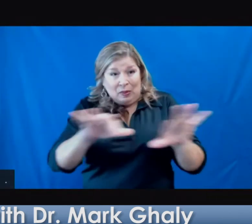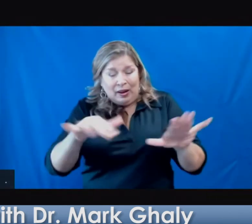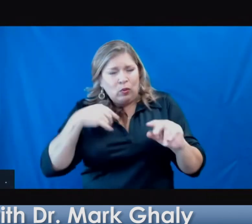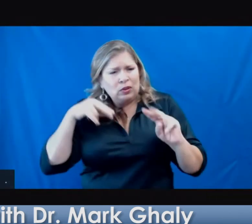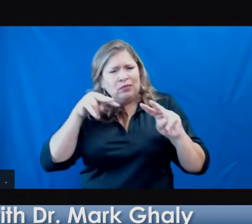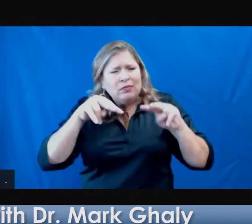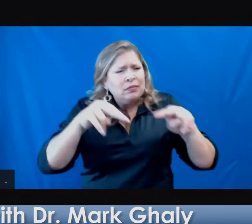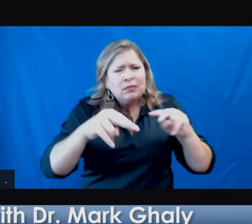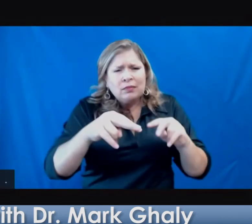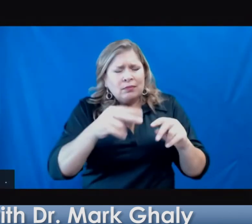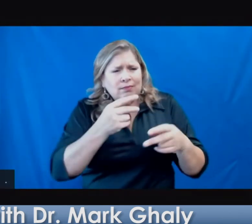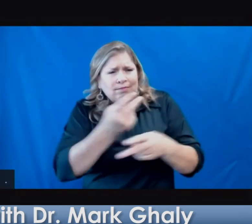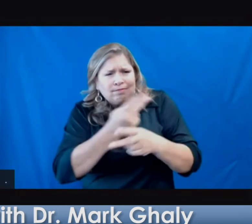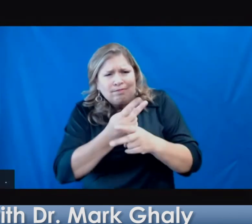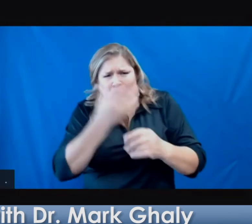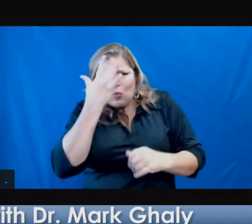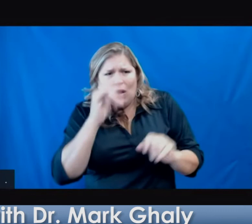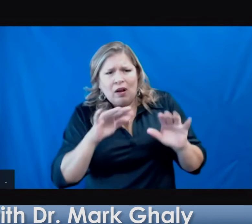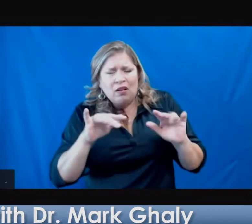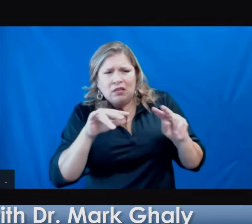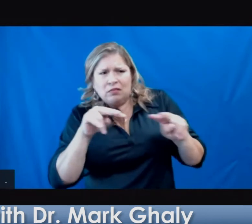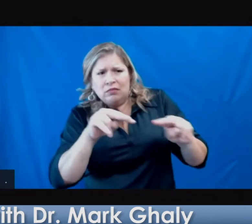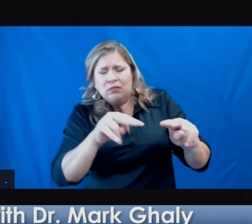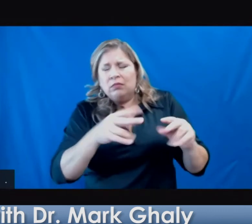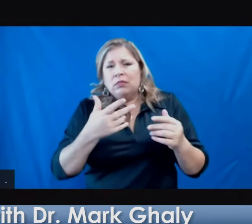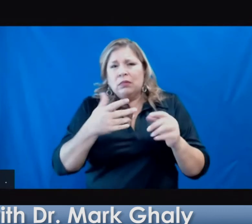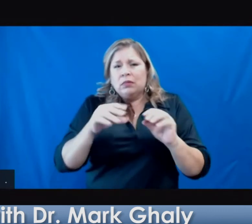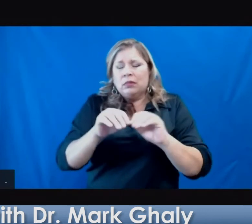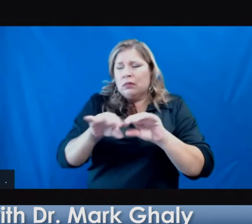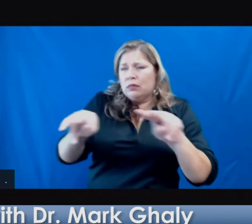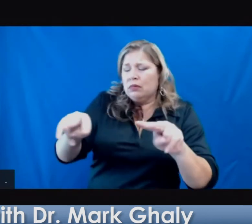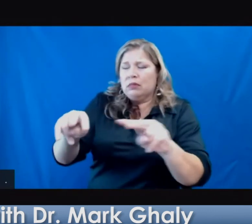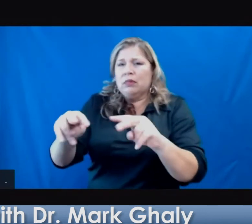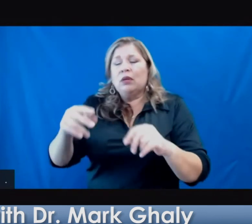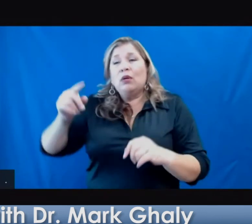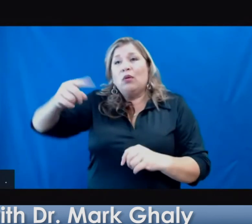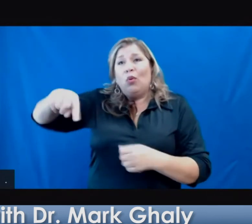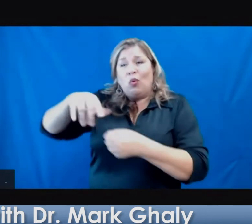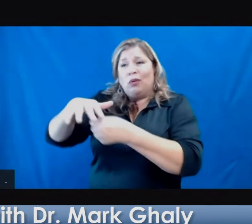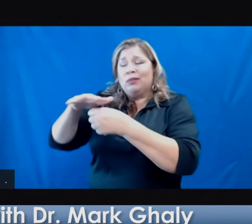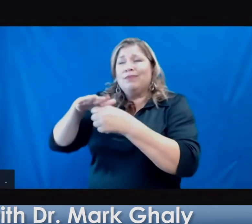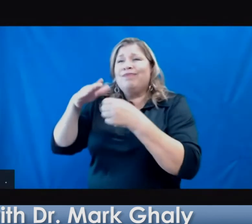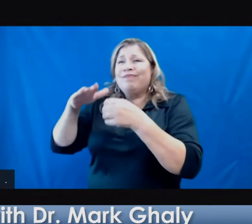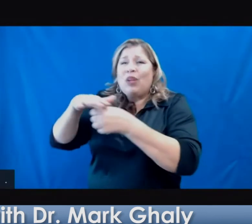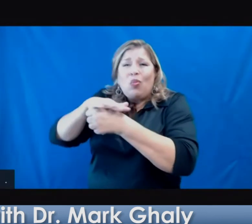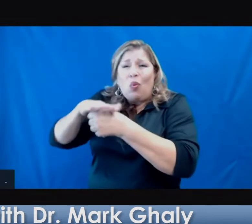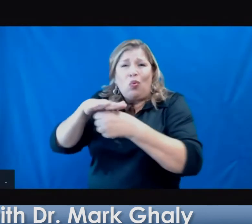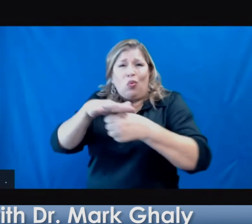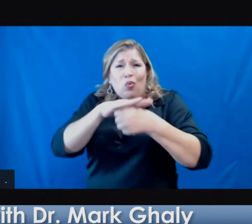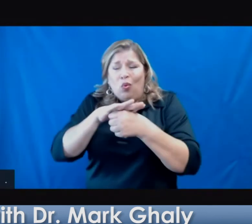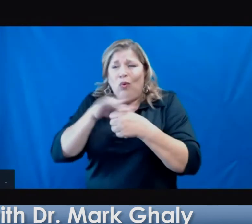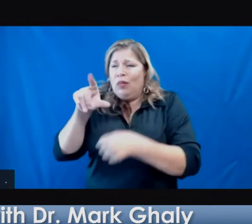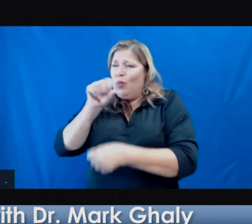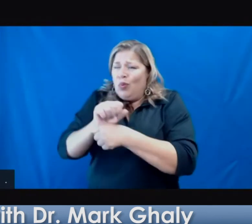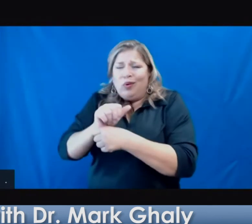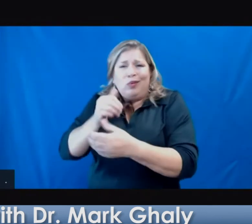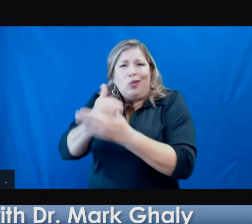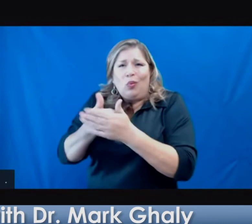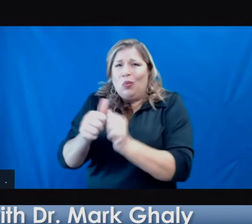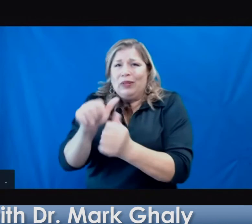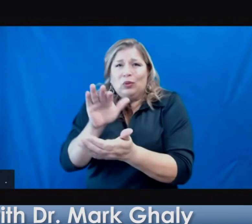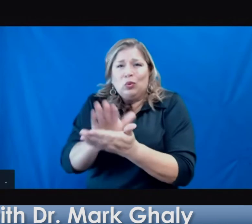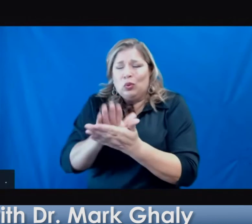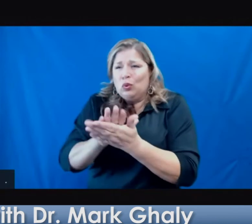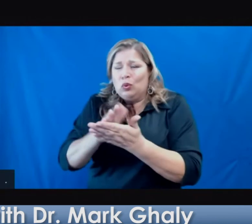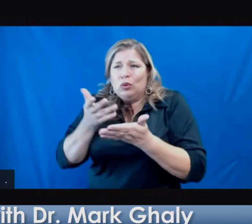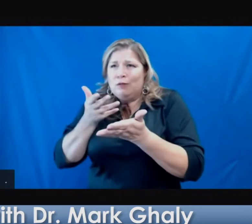Historically, local health jurisdictions, public health leaders at the local level work very closely with school districts. Having those protocols in